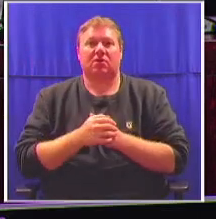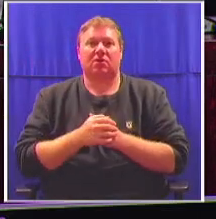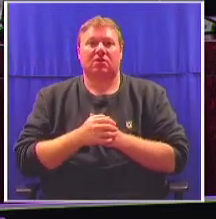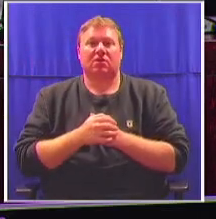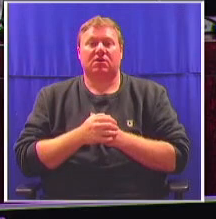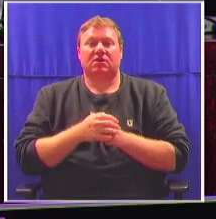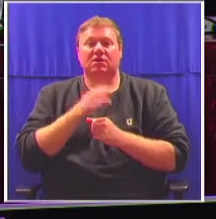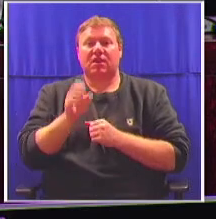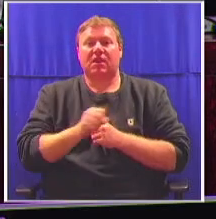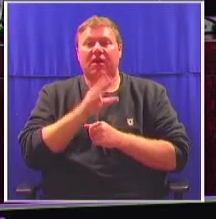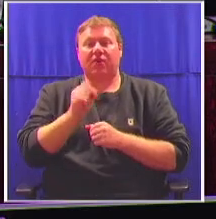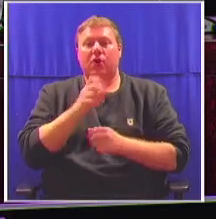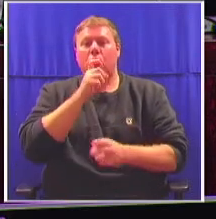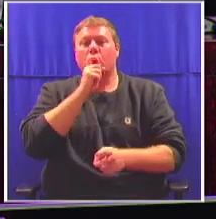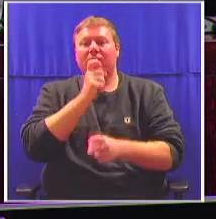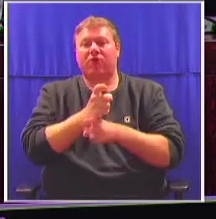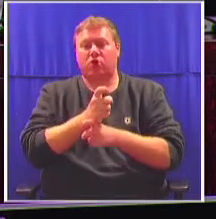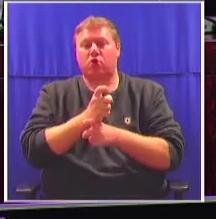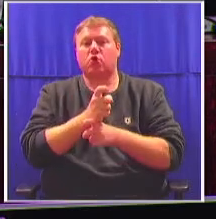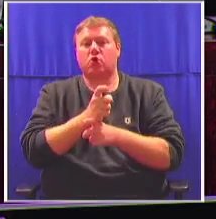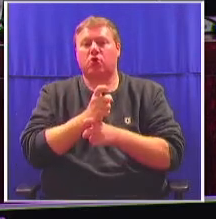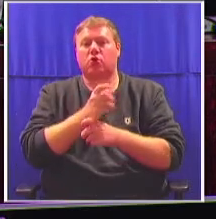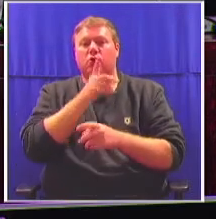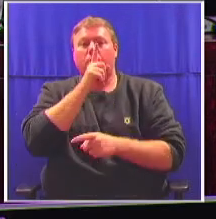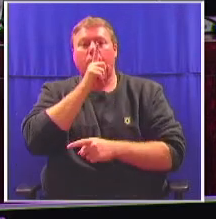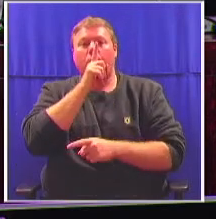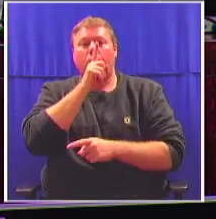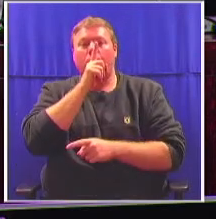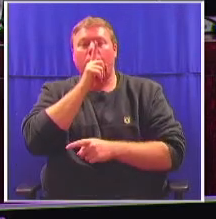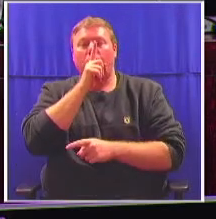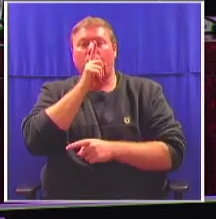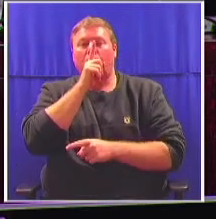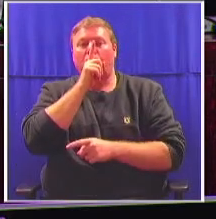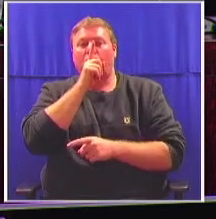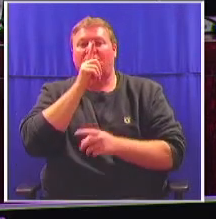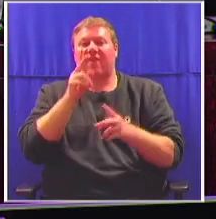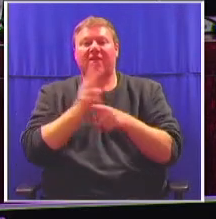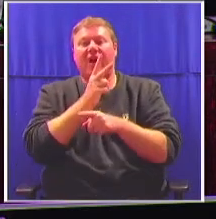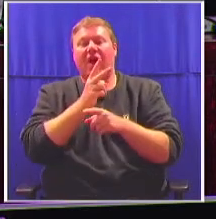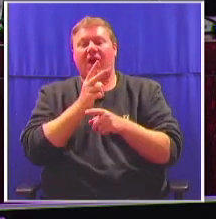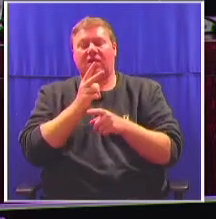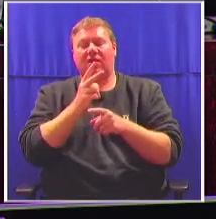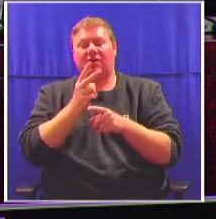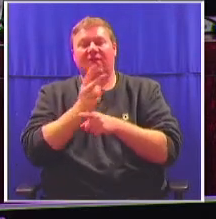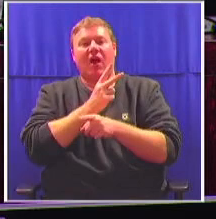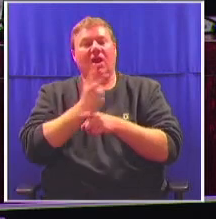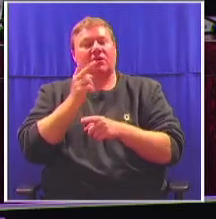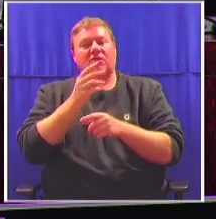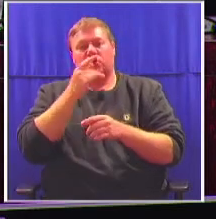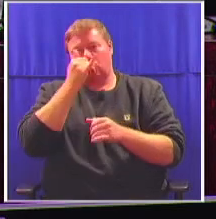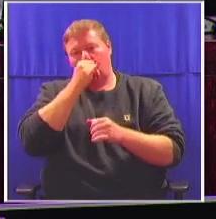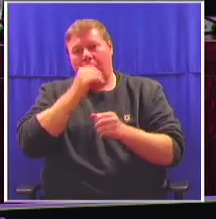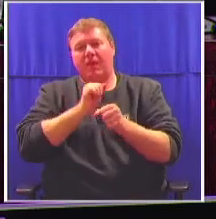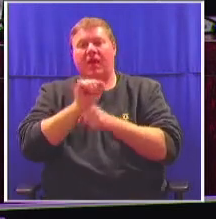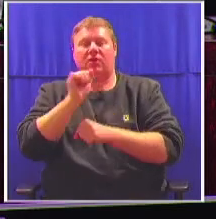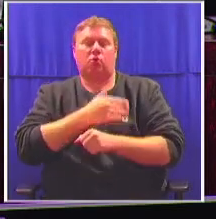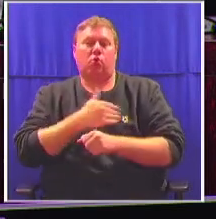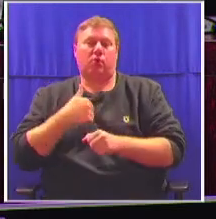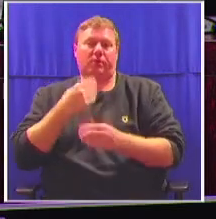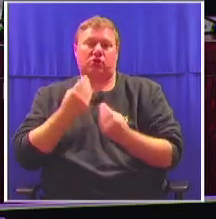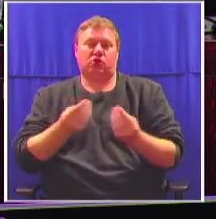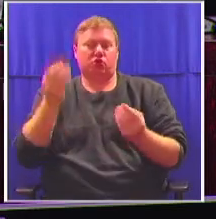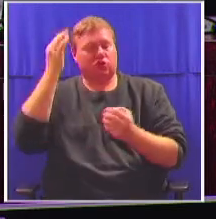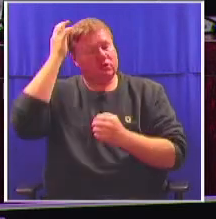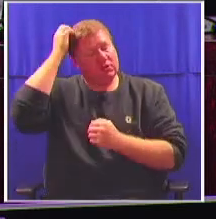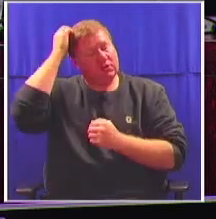silent in the face of violent crime against women and children. One of